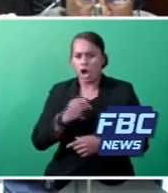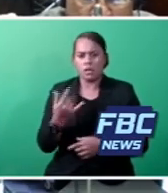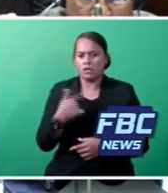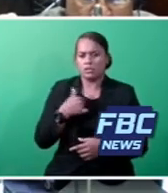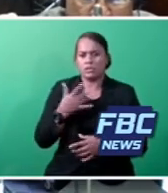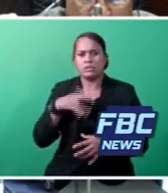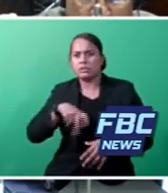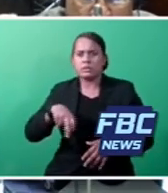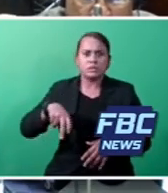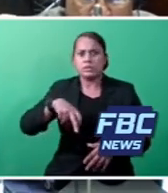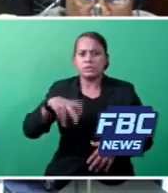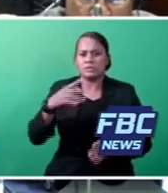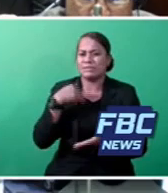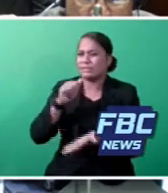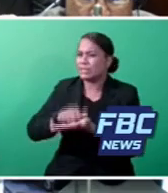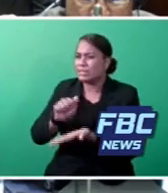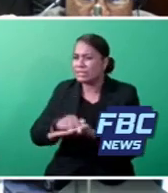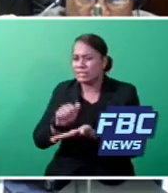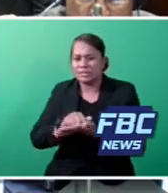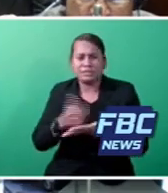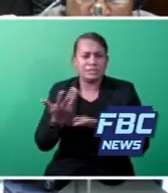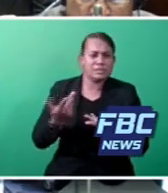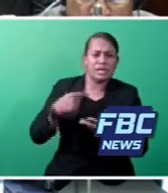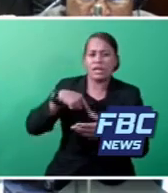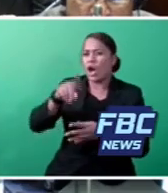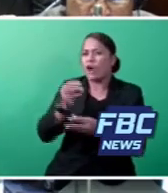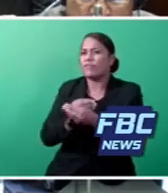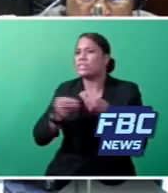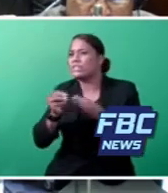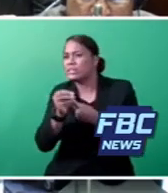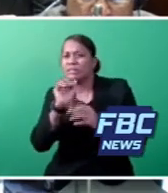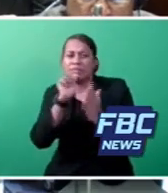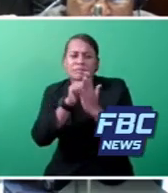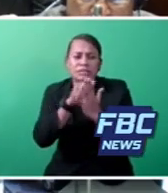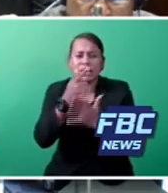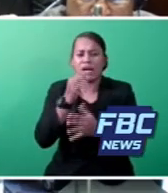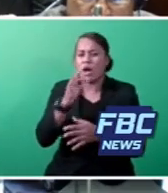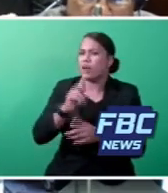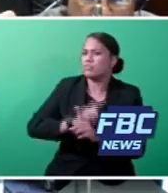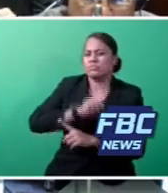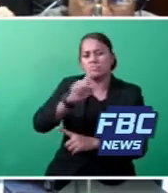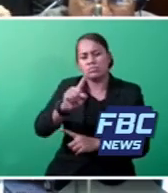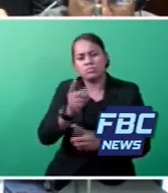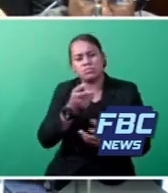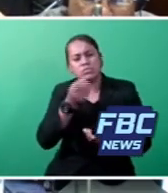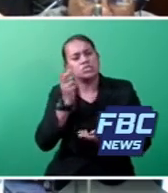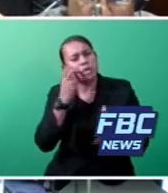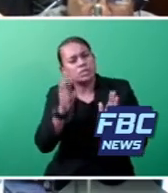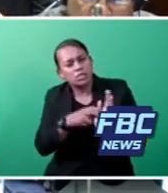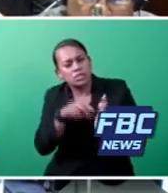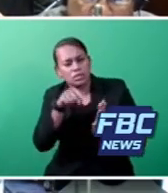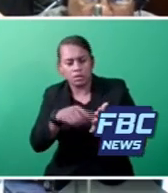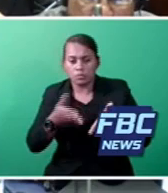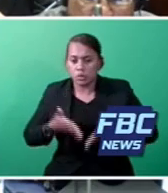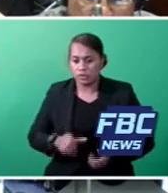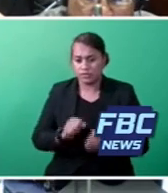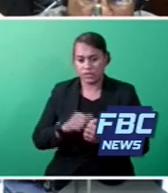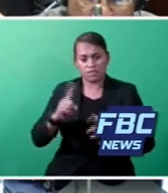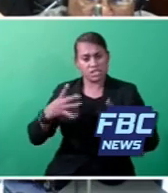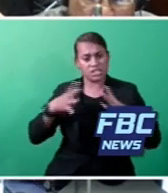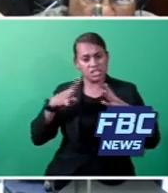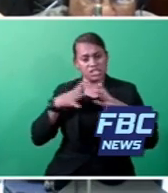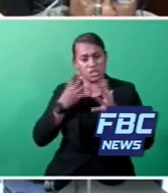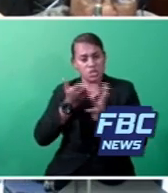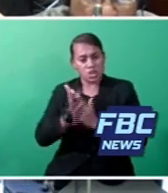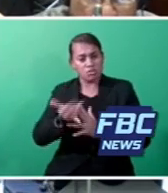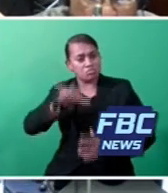etc. And they just go once, they get the registration done, they get the birth certificate. If they do it through the phone, it's completely free, and they